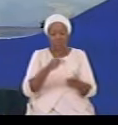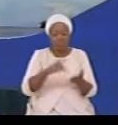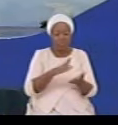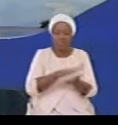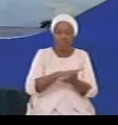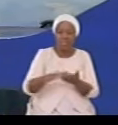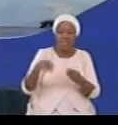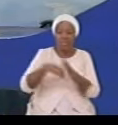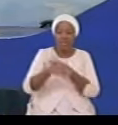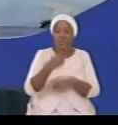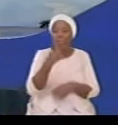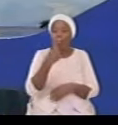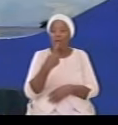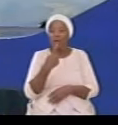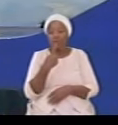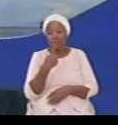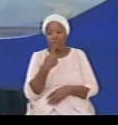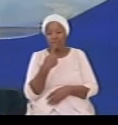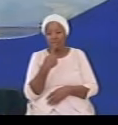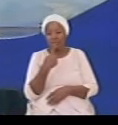Purity in your mouth.